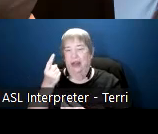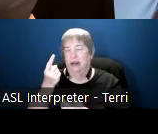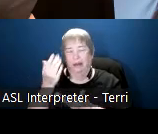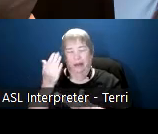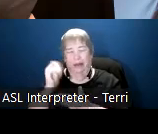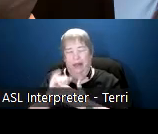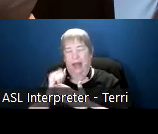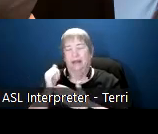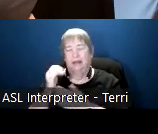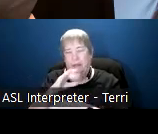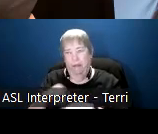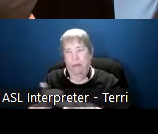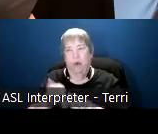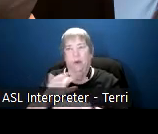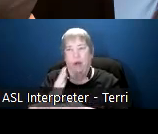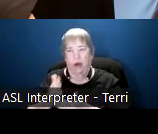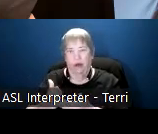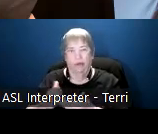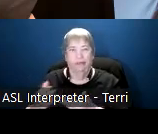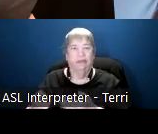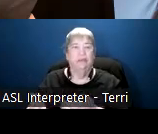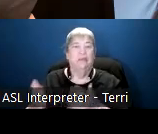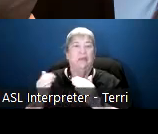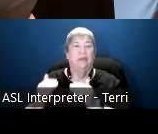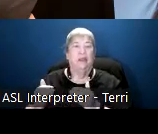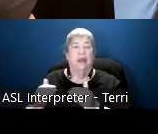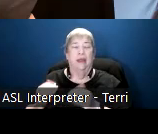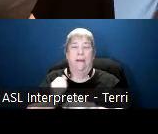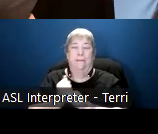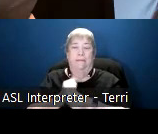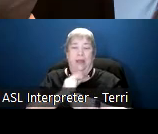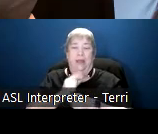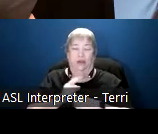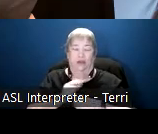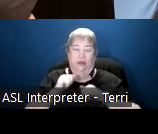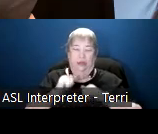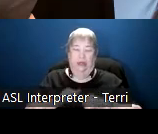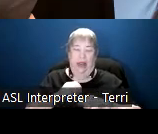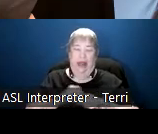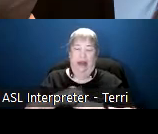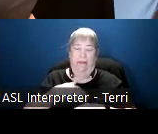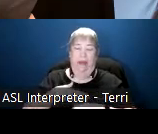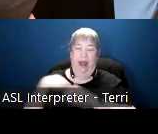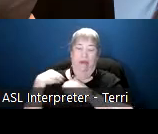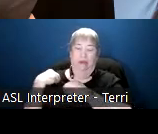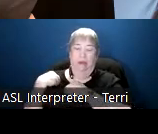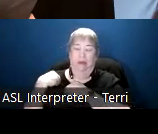ethics. You want to stay within the realm of your responsibility. So you don't want to practice law or counseling if that